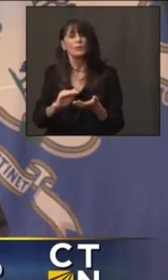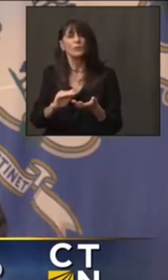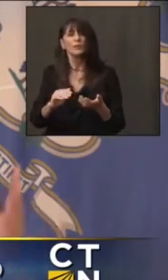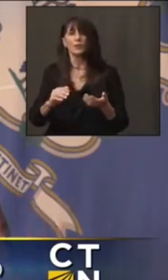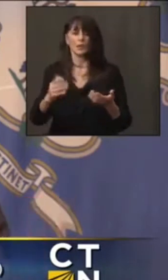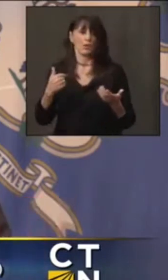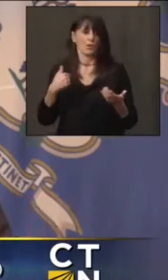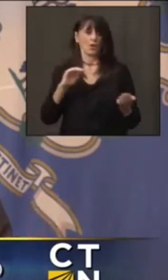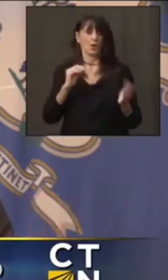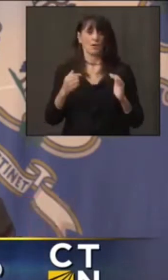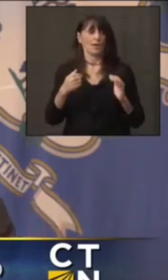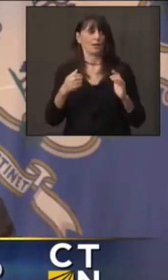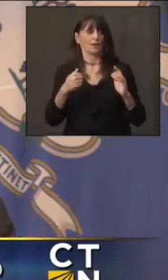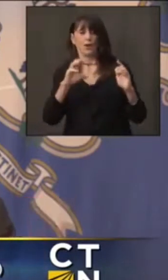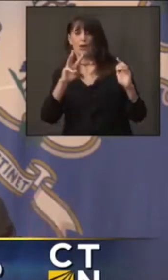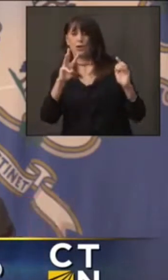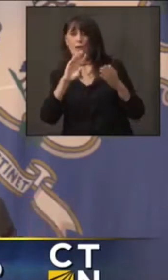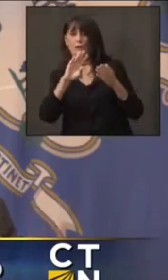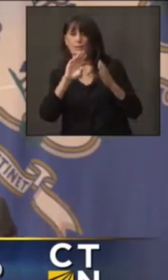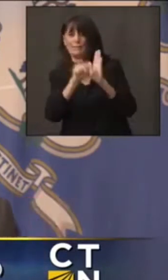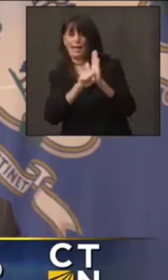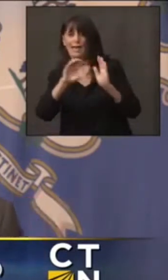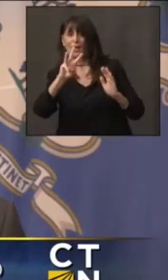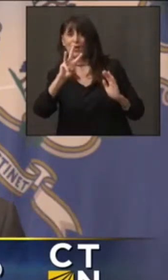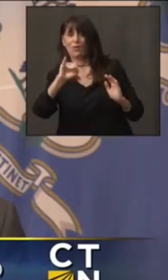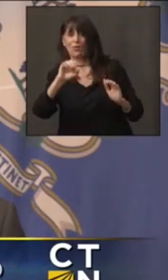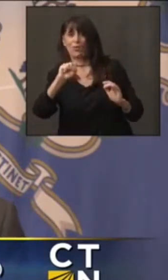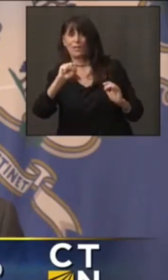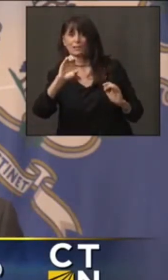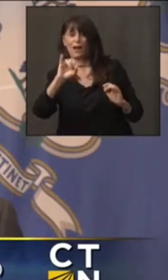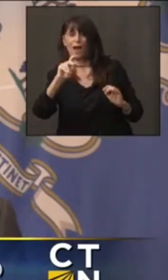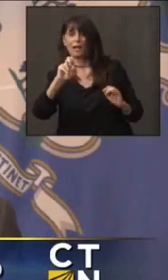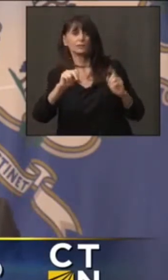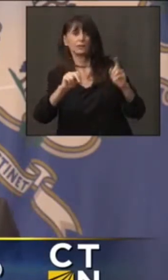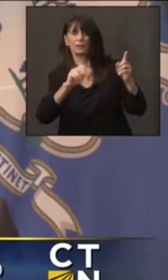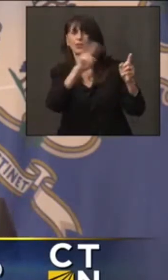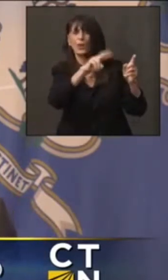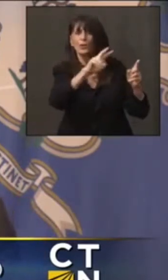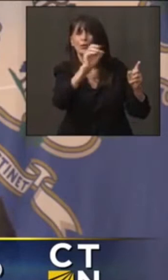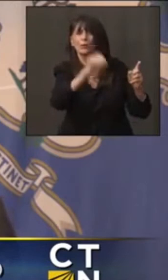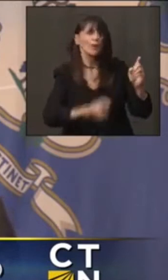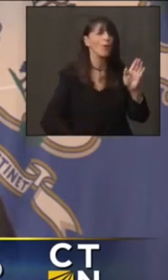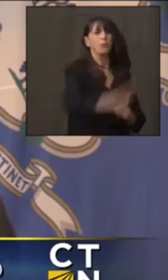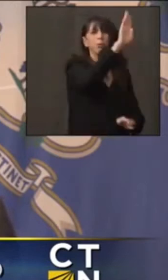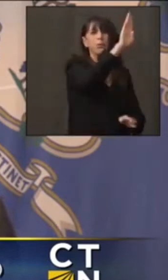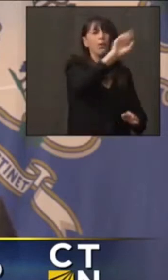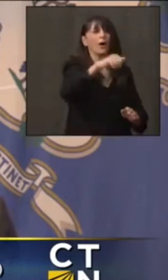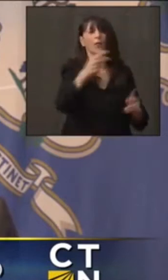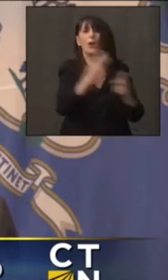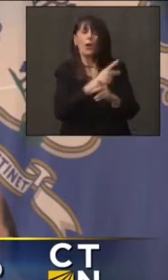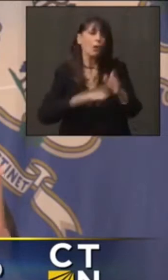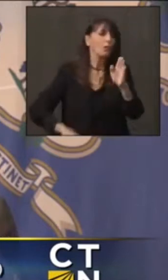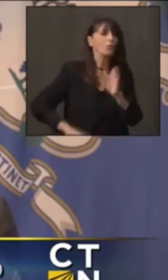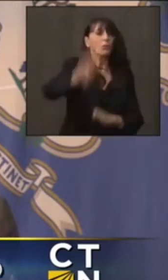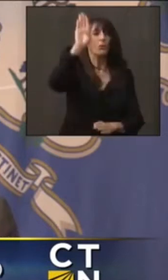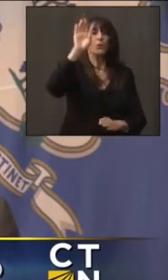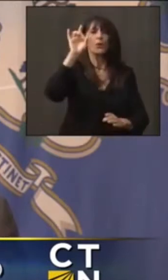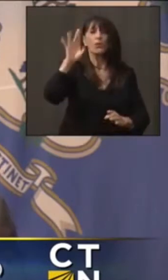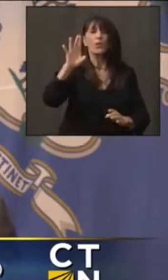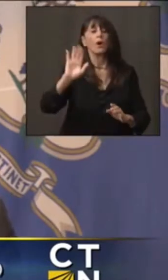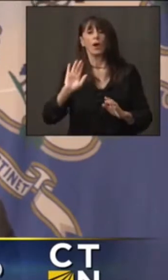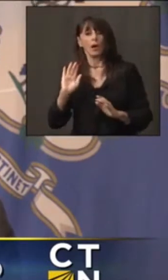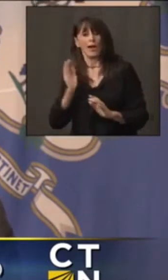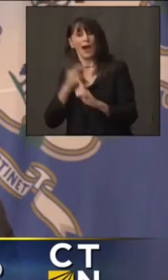Wisconsin with a 22% infection rate, but we do have areas that have 5, 6, 7% infection rates, and there we want to try